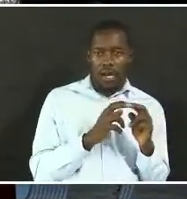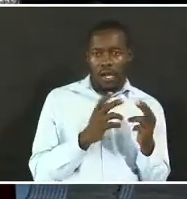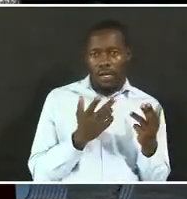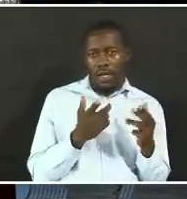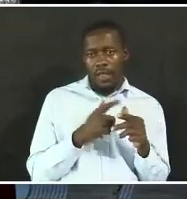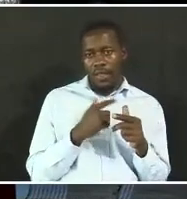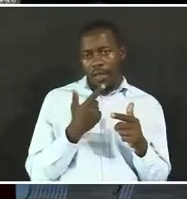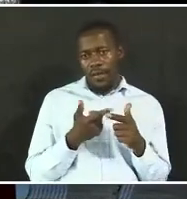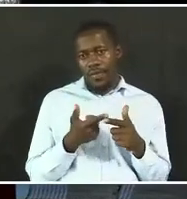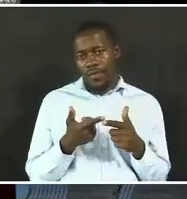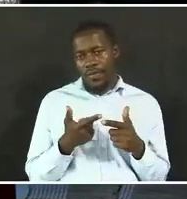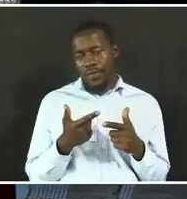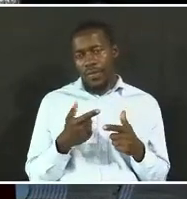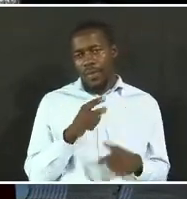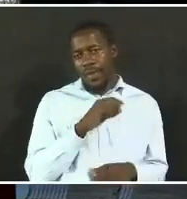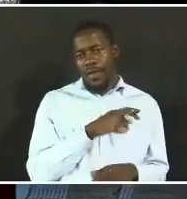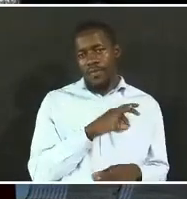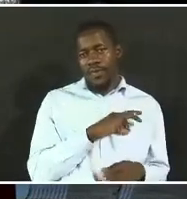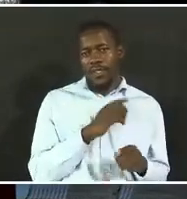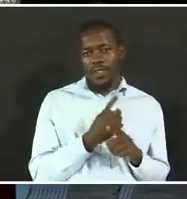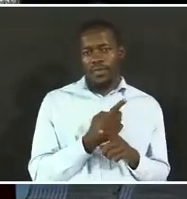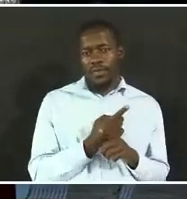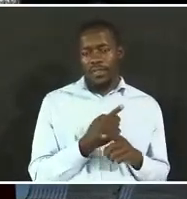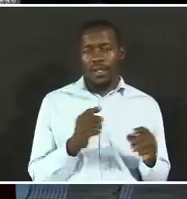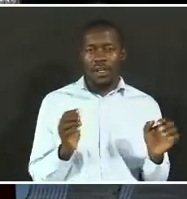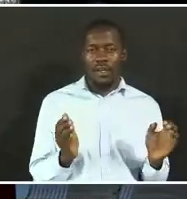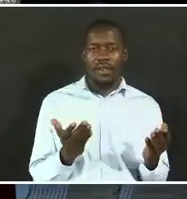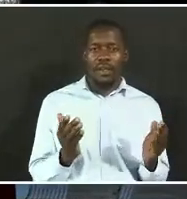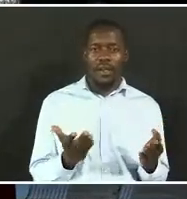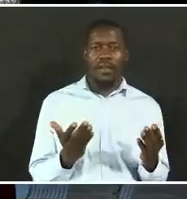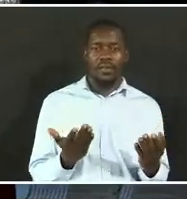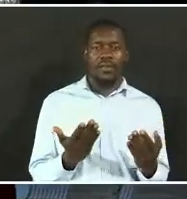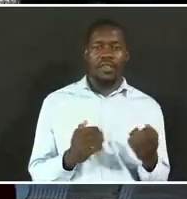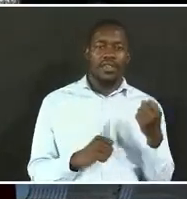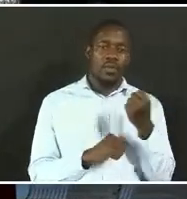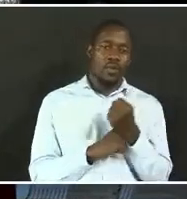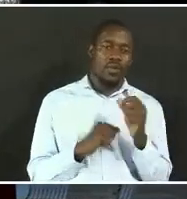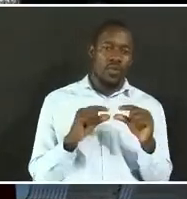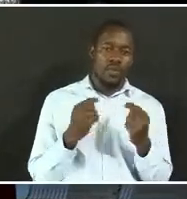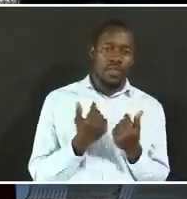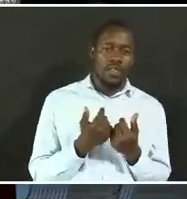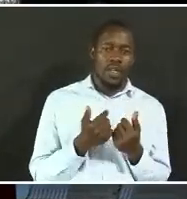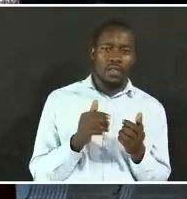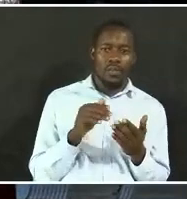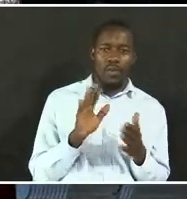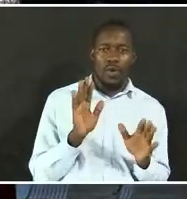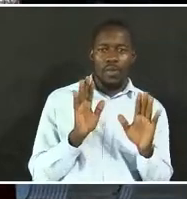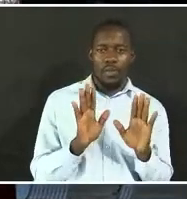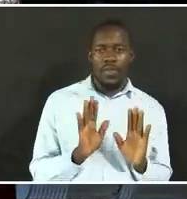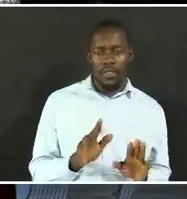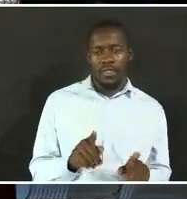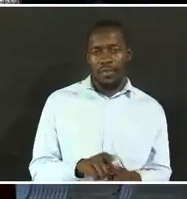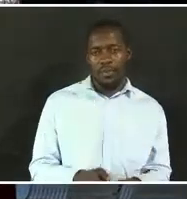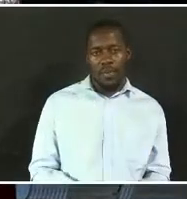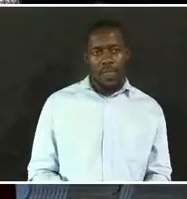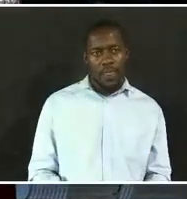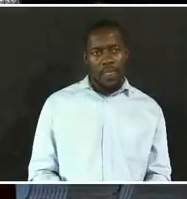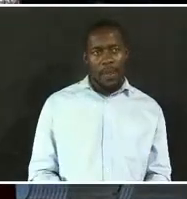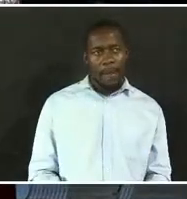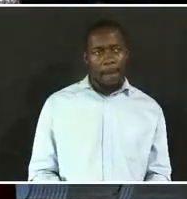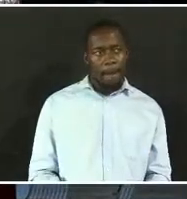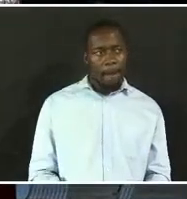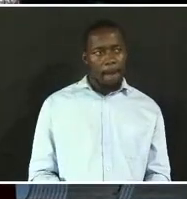informed, you'll be able to hold their hands to join them in such support groups. I heard of a group called Waiting